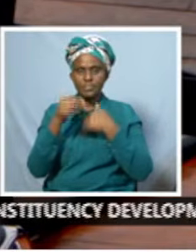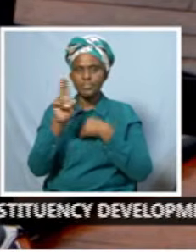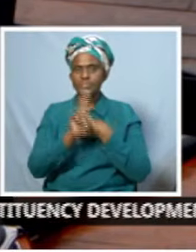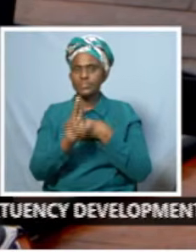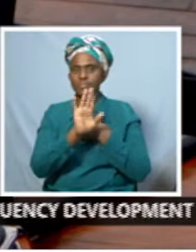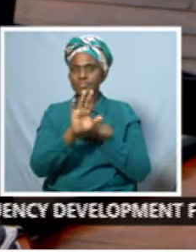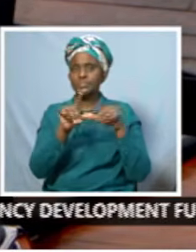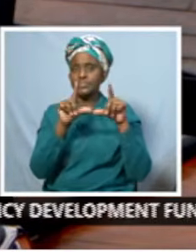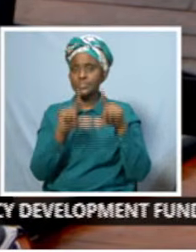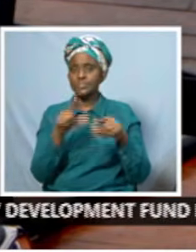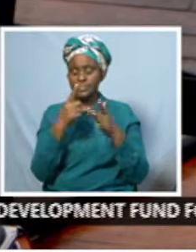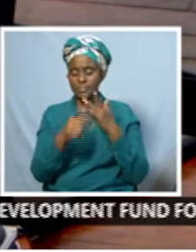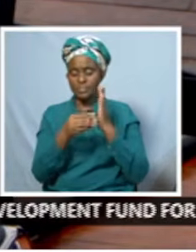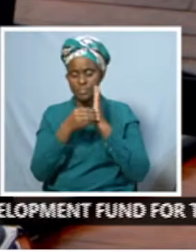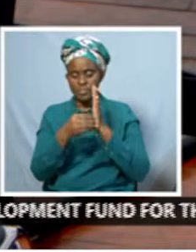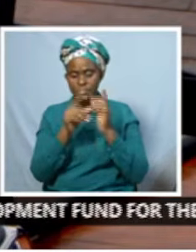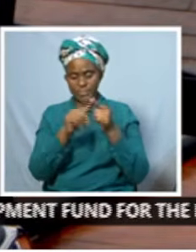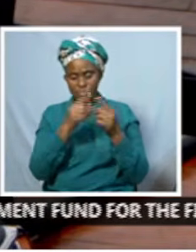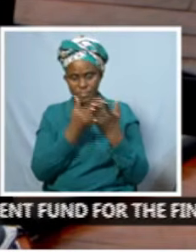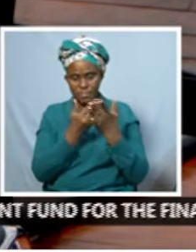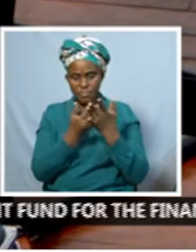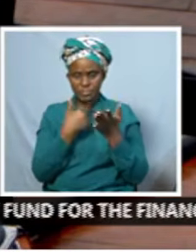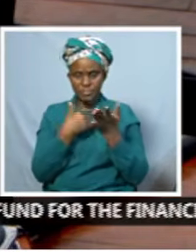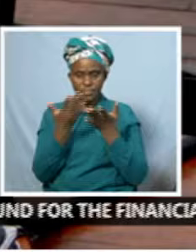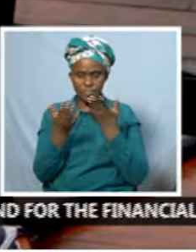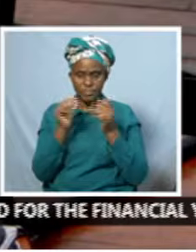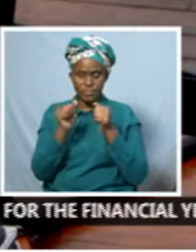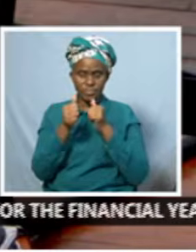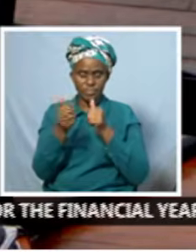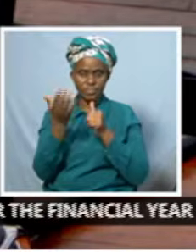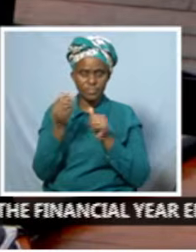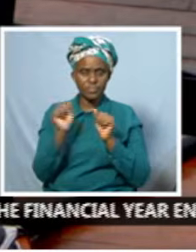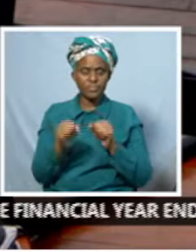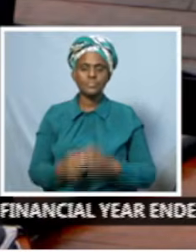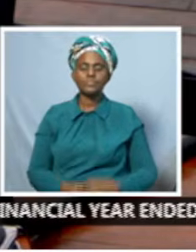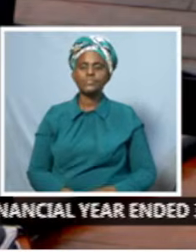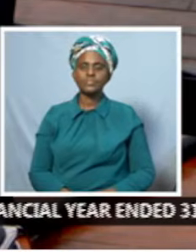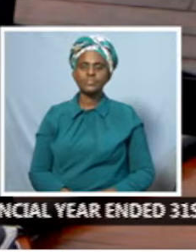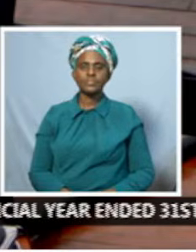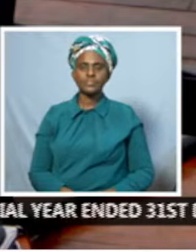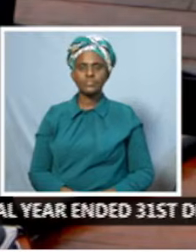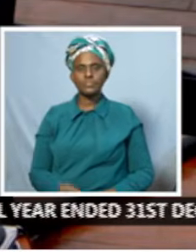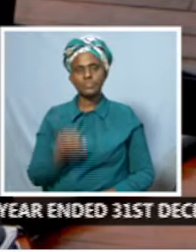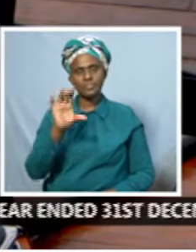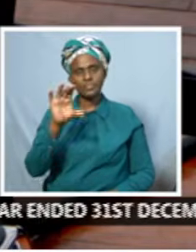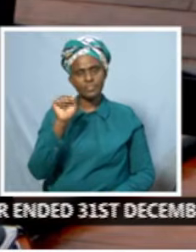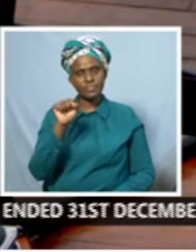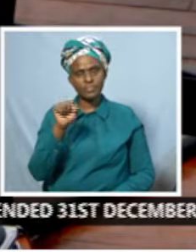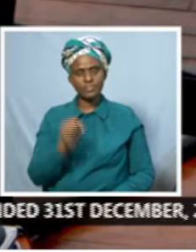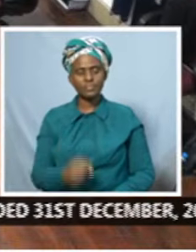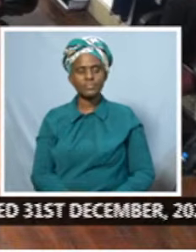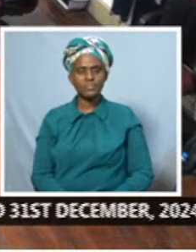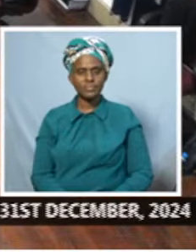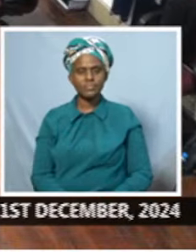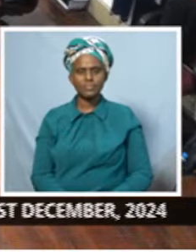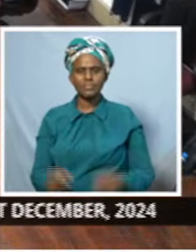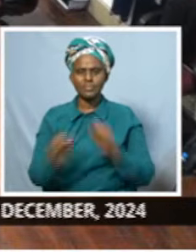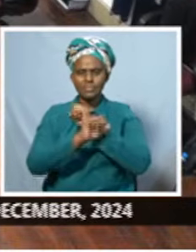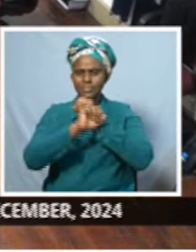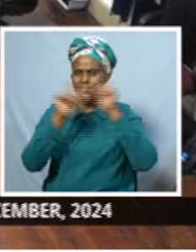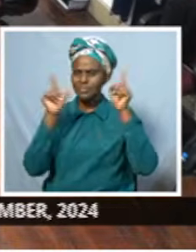was low? What could have led to that? Maybe I can also give a follow-up. Council Secretary, it's quite